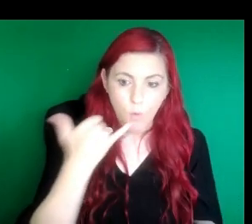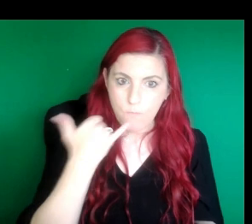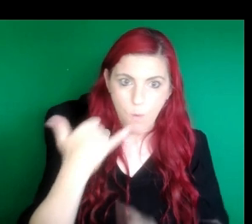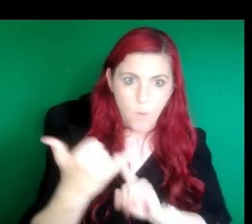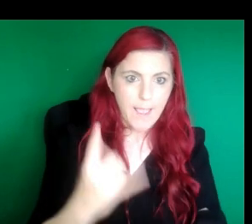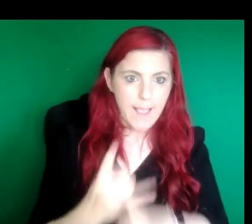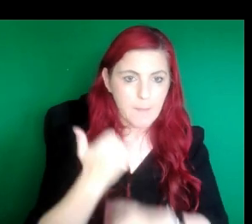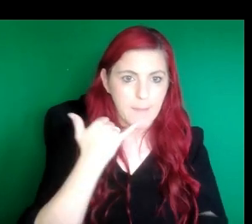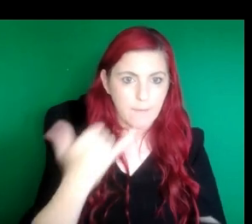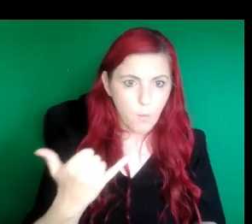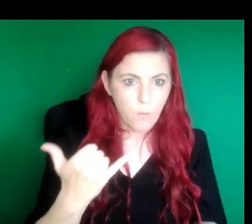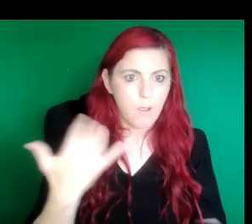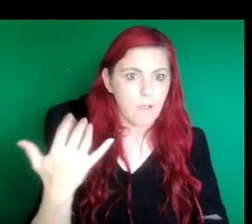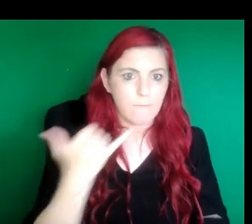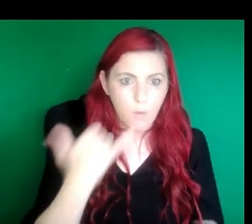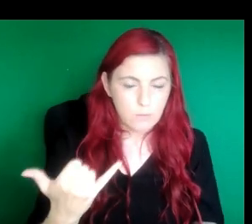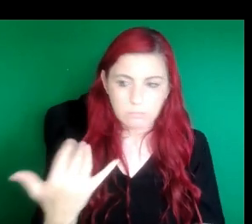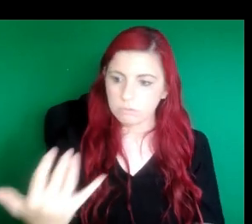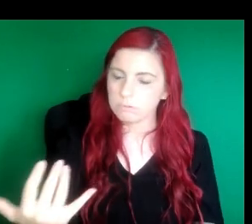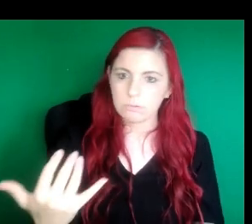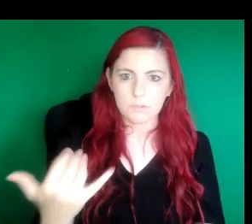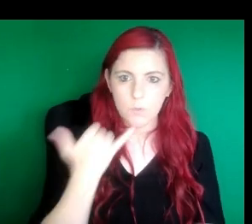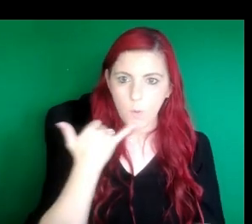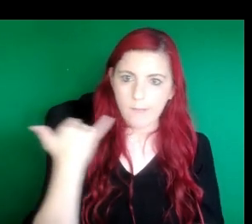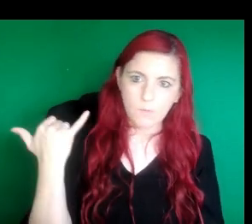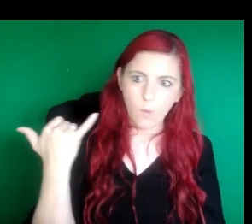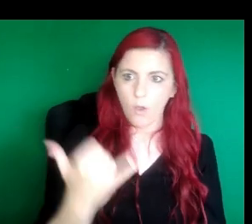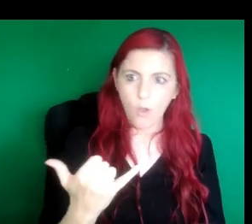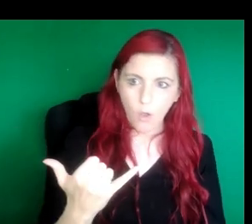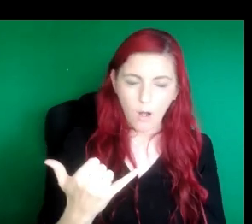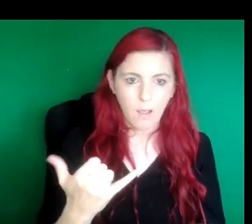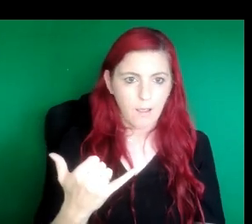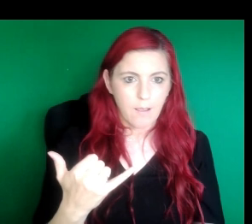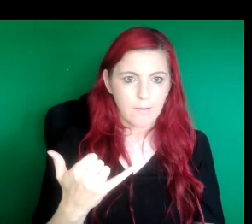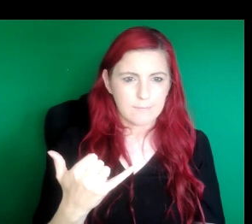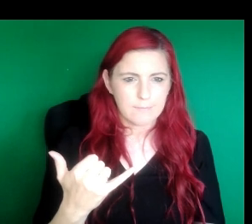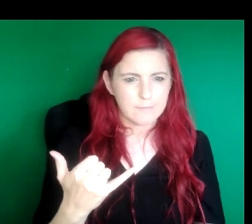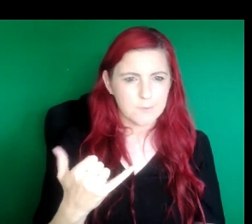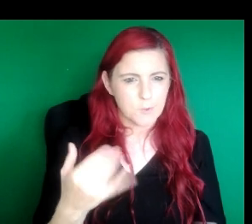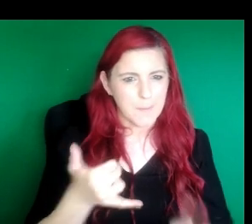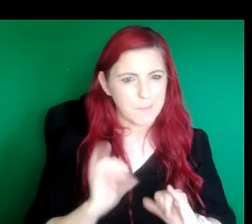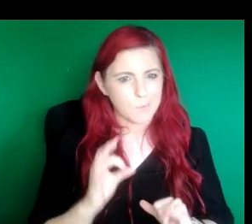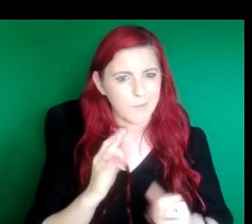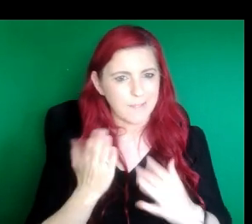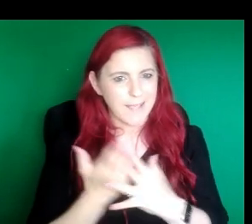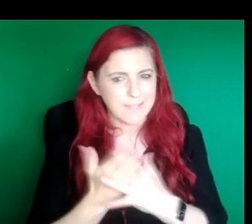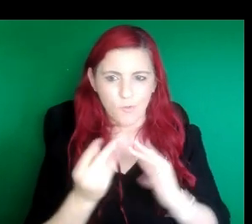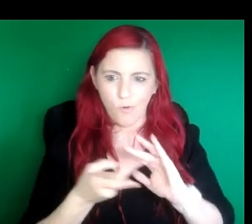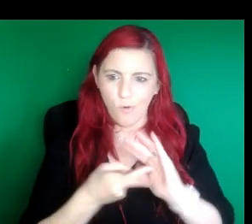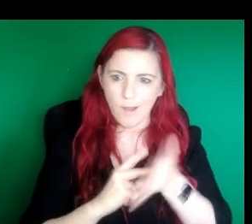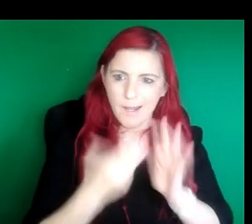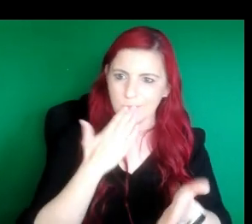phone-based help. So you have to call the, whatever it is, the helpline in order to maybe find an